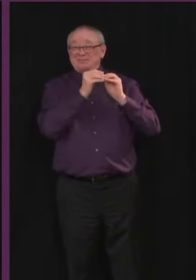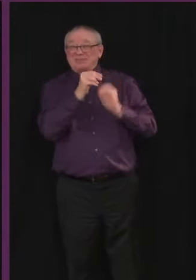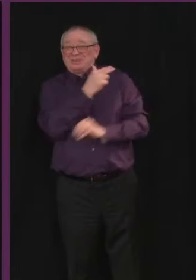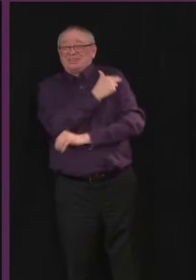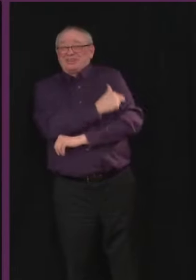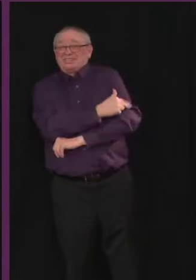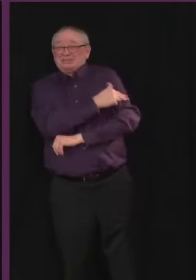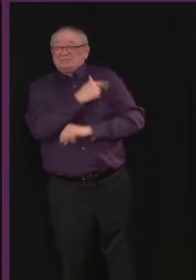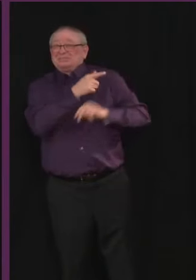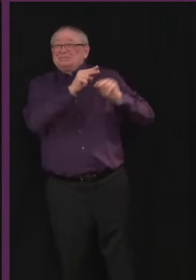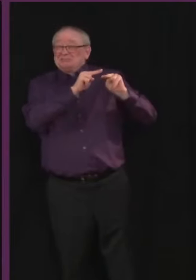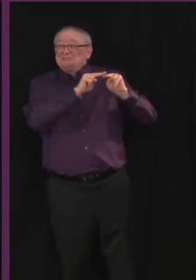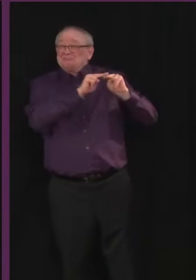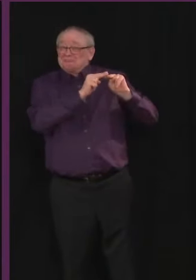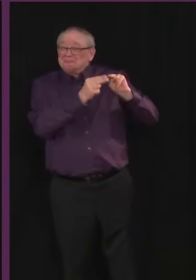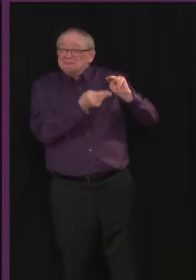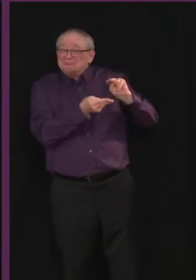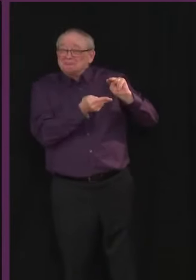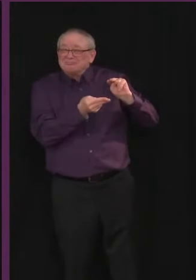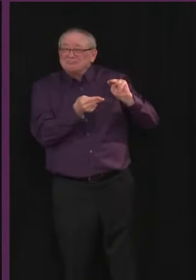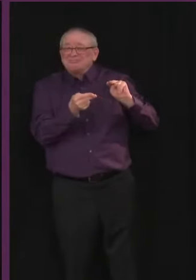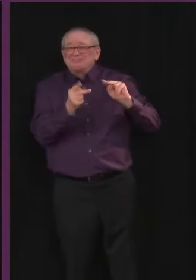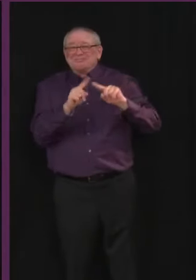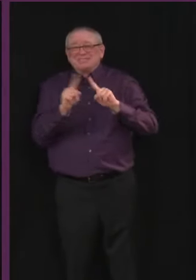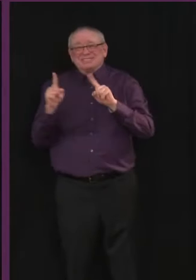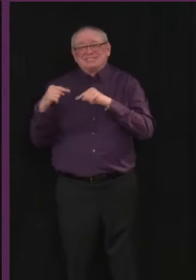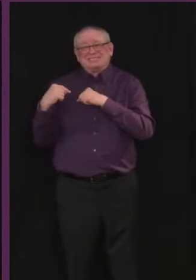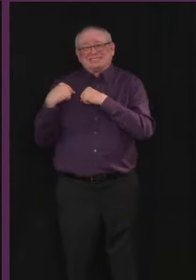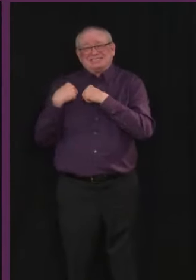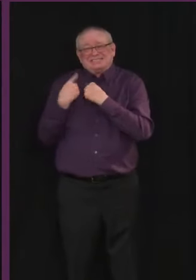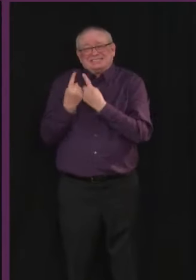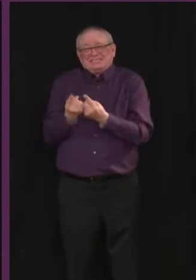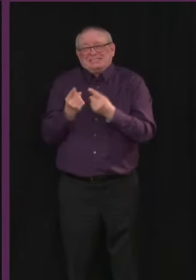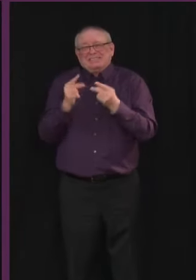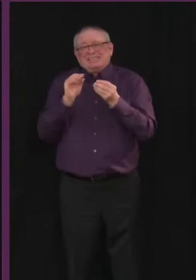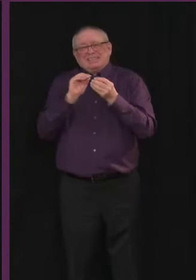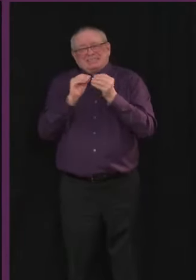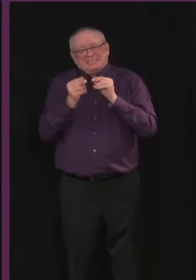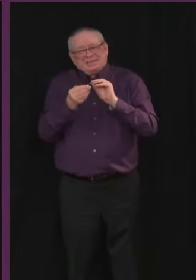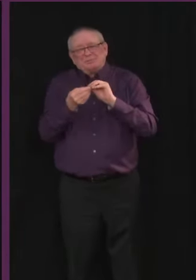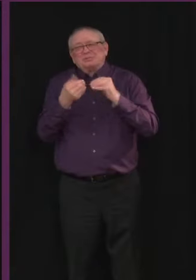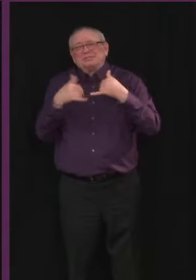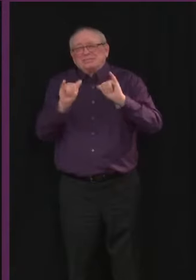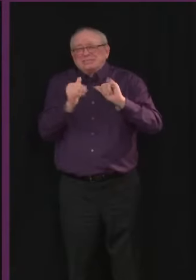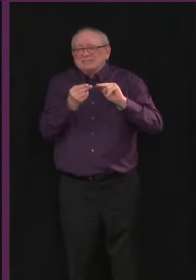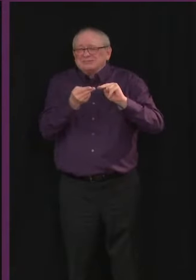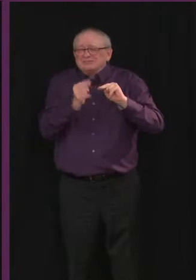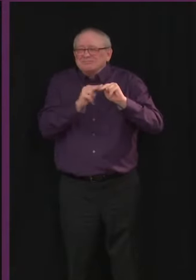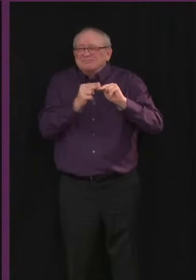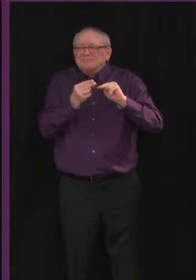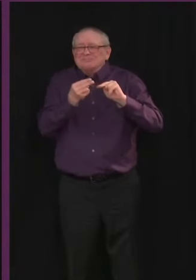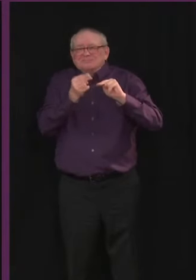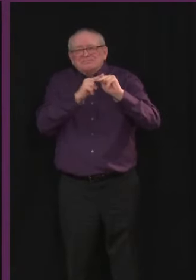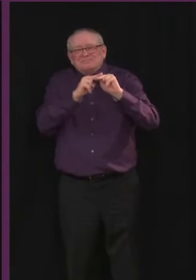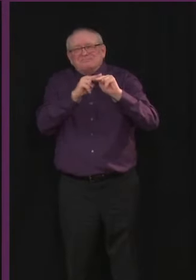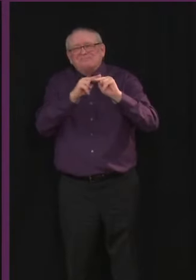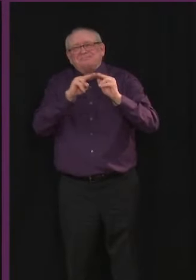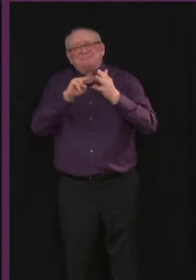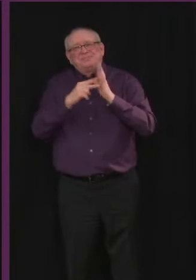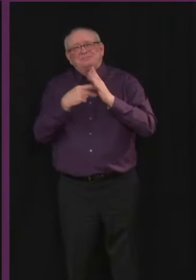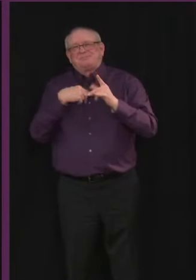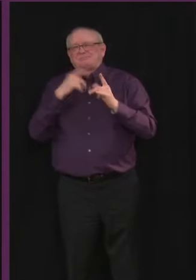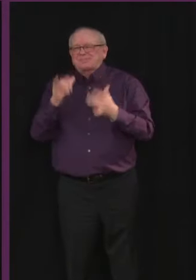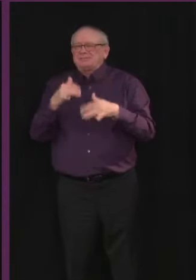days. With that in mind, we will be taking the full 3 weeks to assess the data and assess the best way